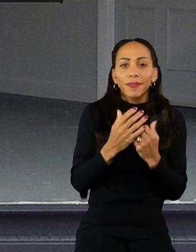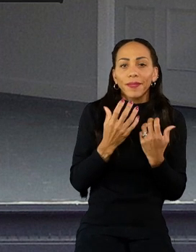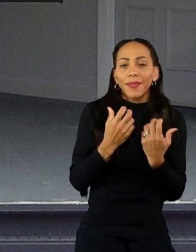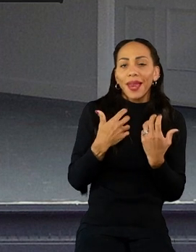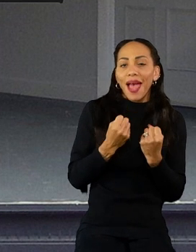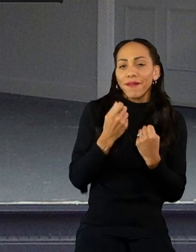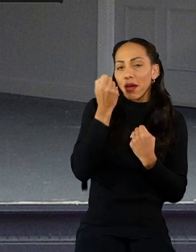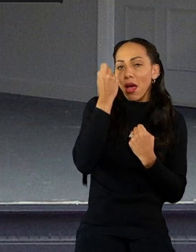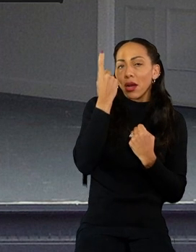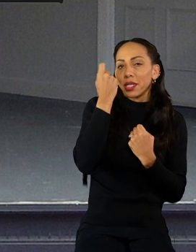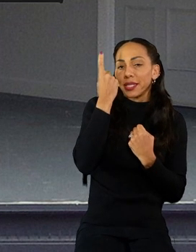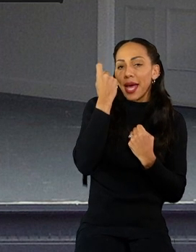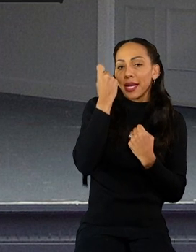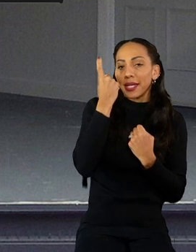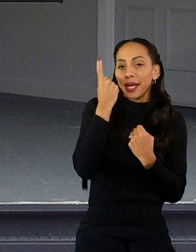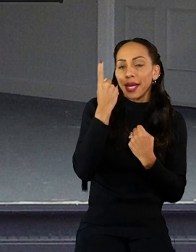having